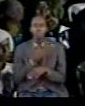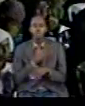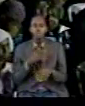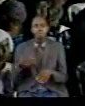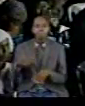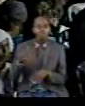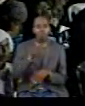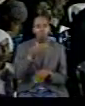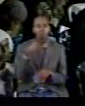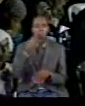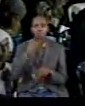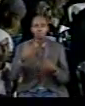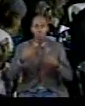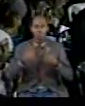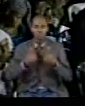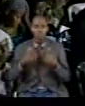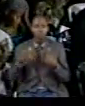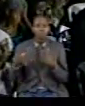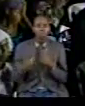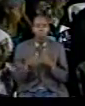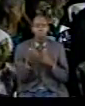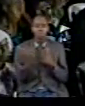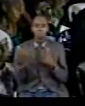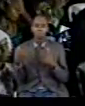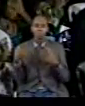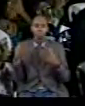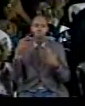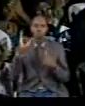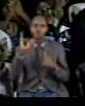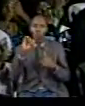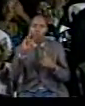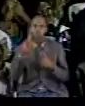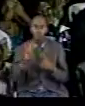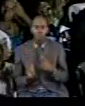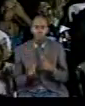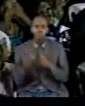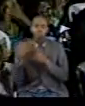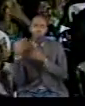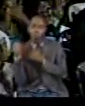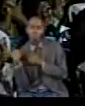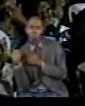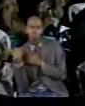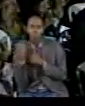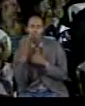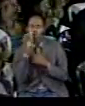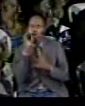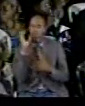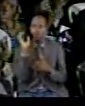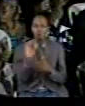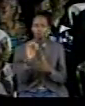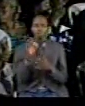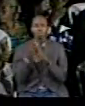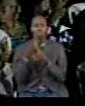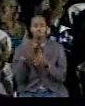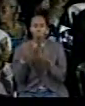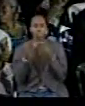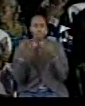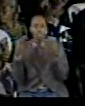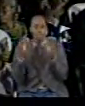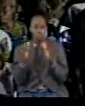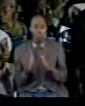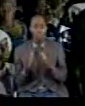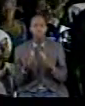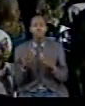have any yoke, any burden, any curse from the enemy, tonight,